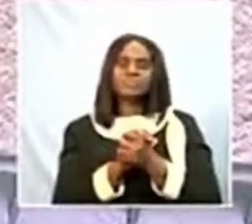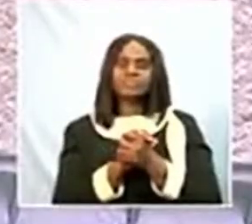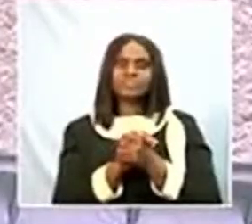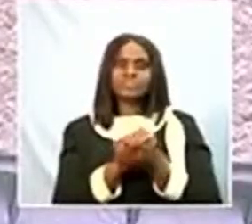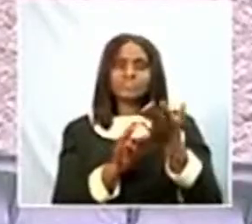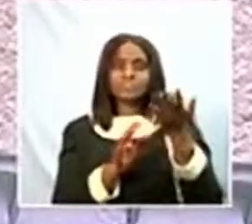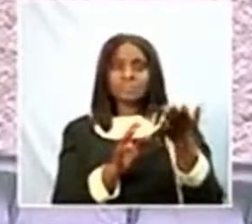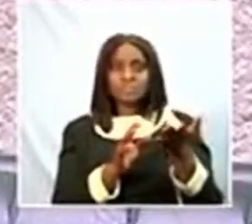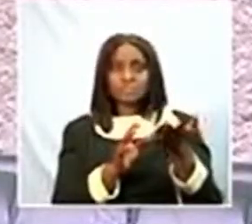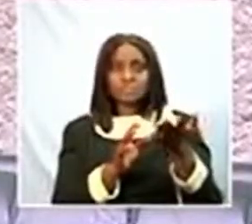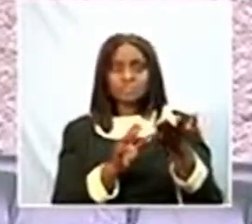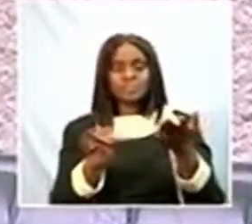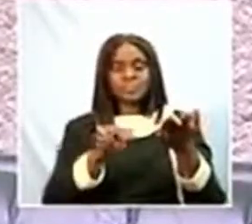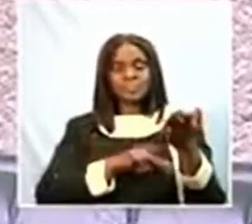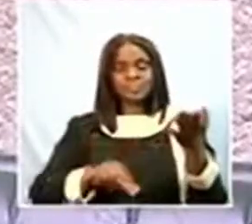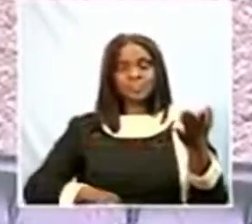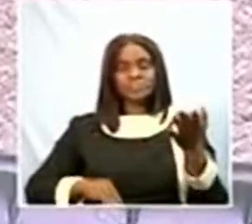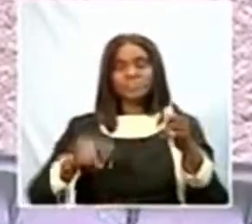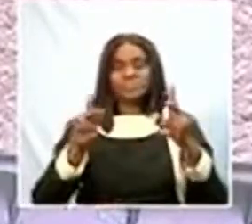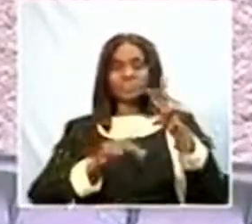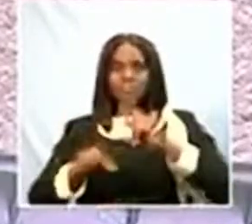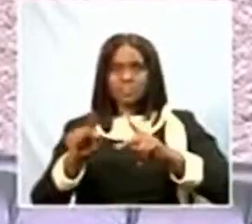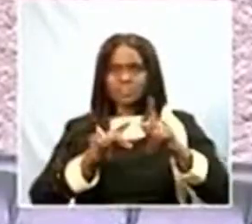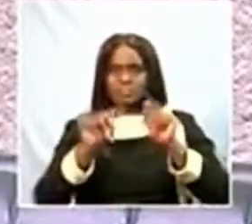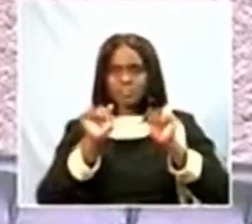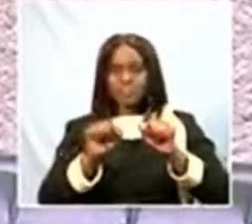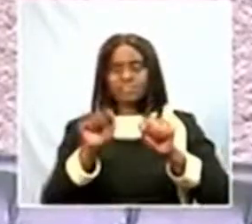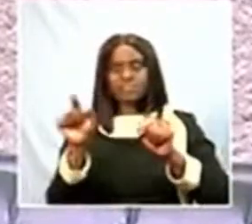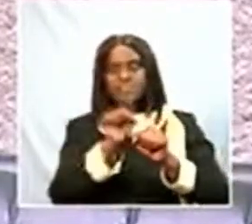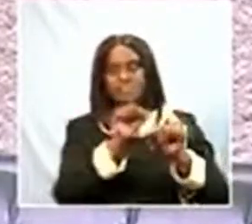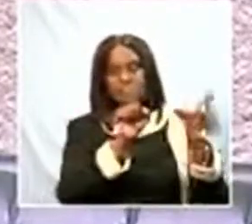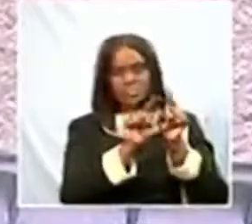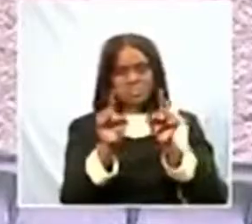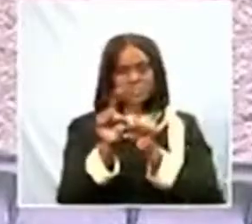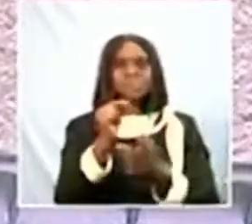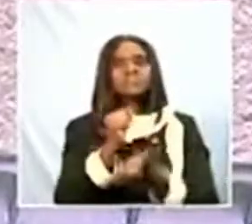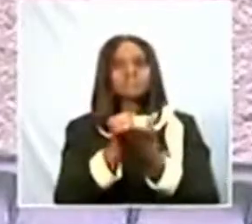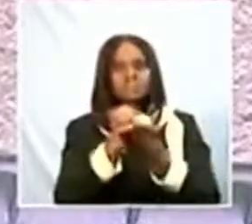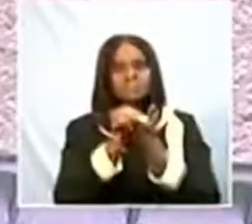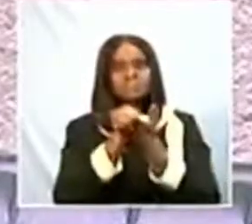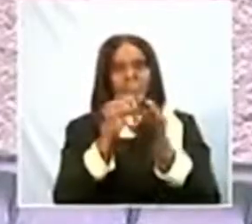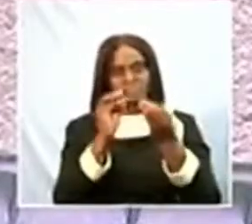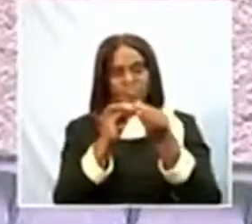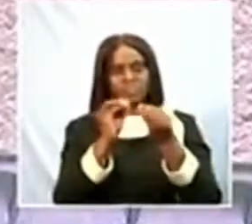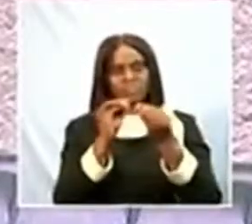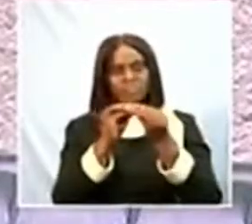the members of public can also help with